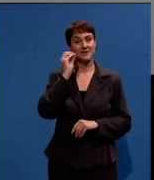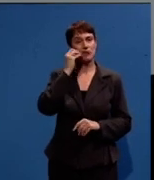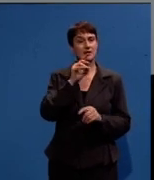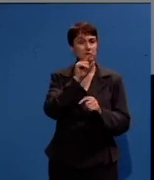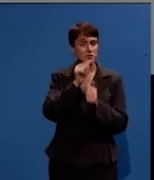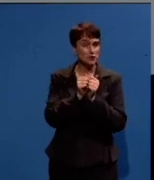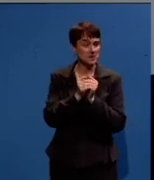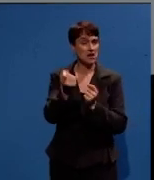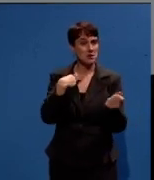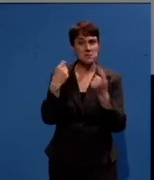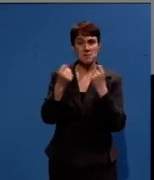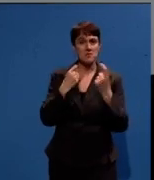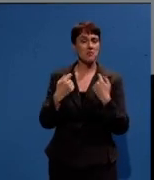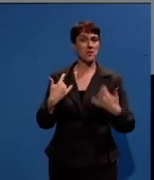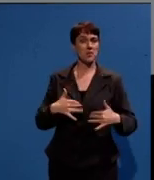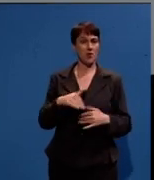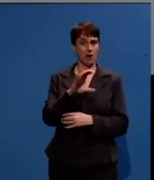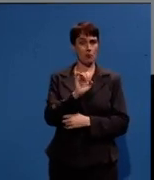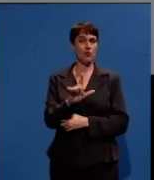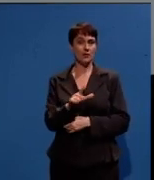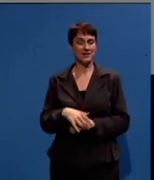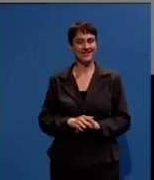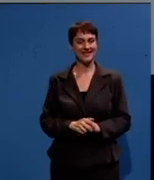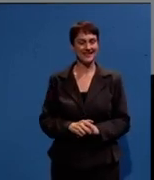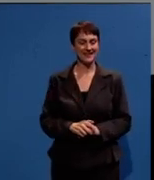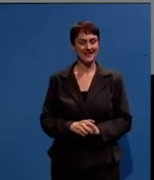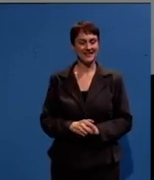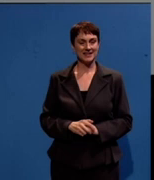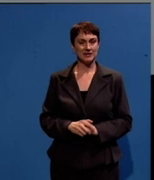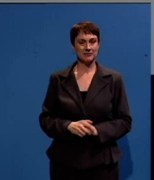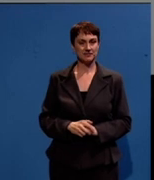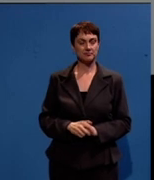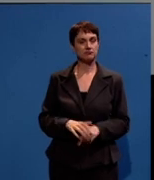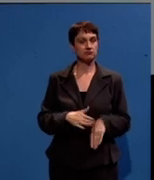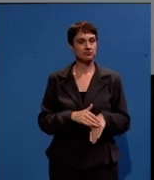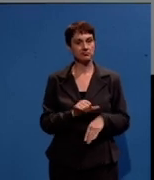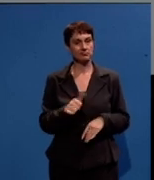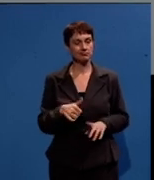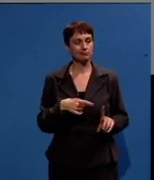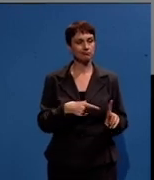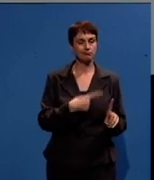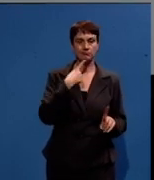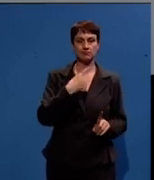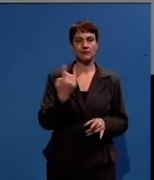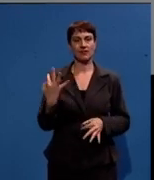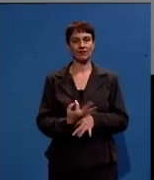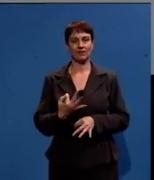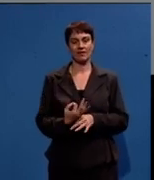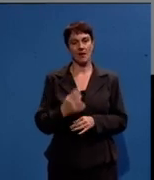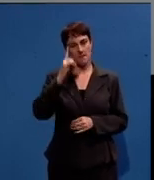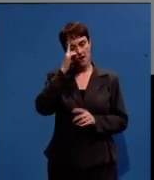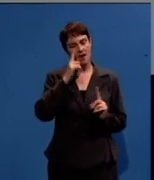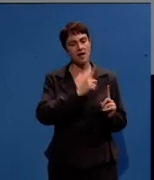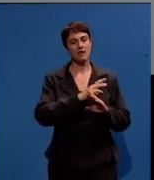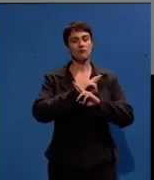tweets. Lots of very cool messages coming in. This one from Maftown Legends, Legends of House. May Tata Madiba rest in